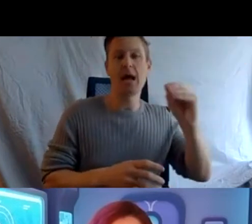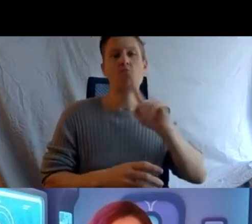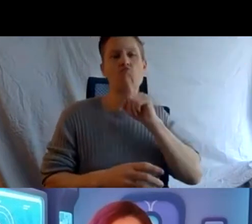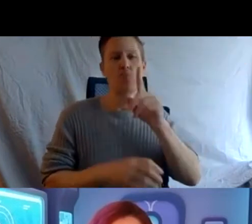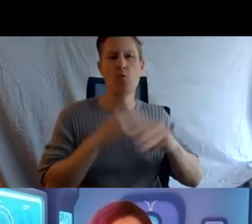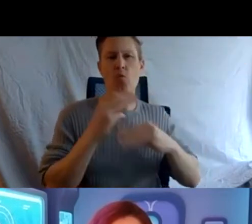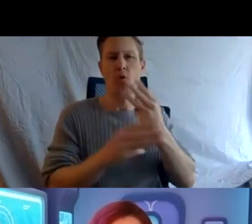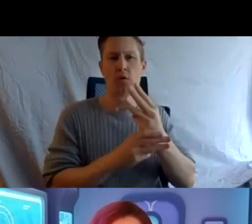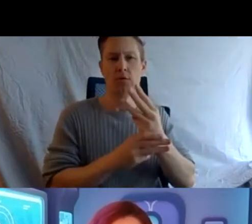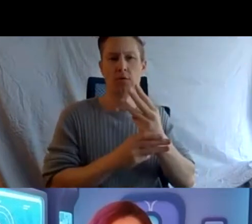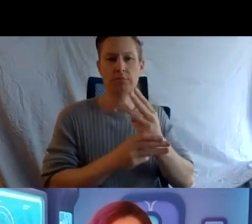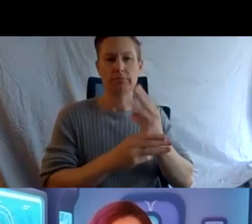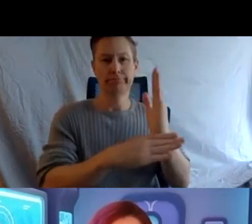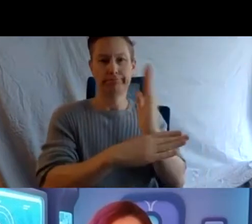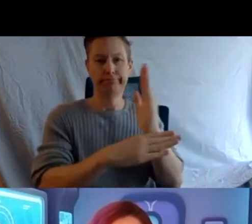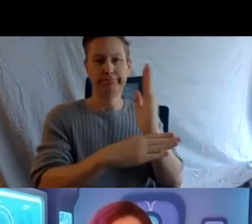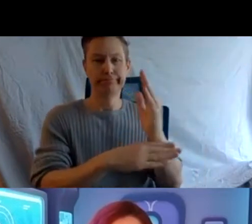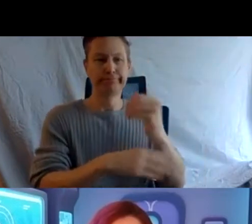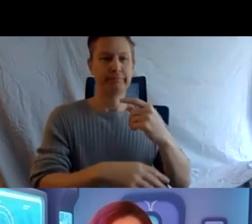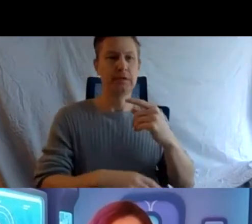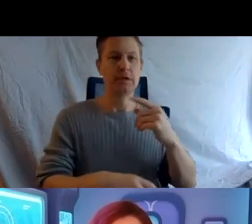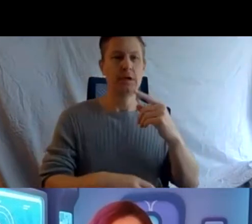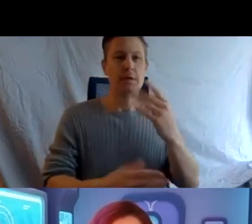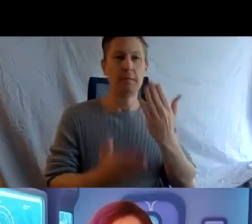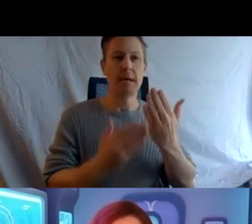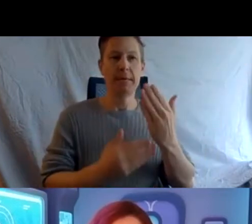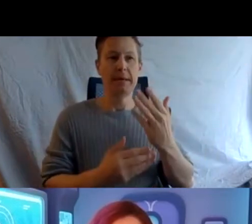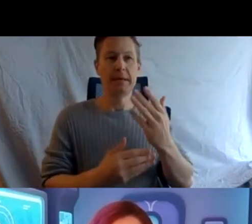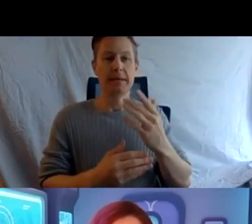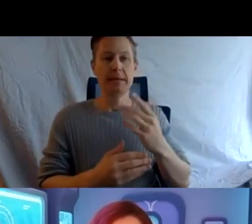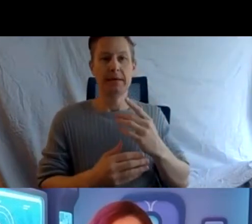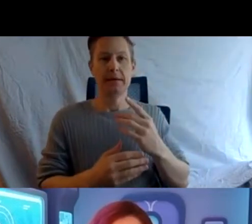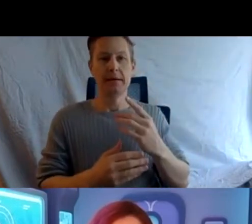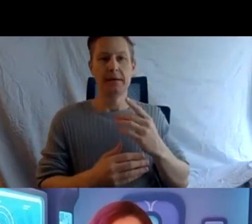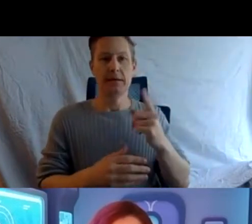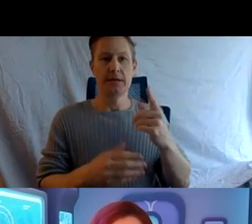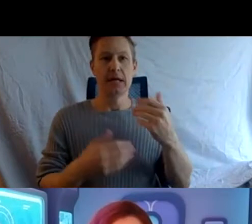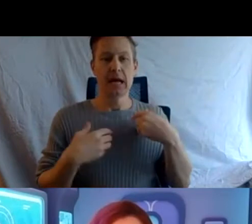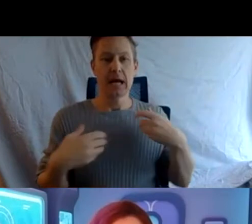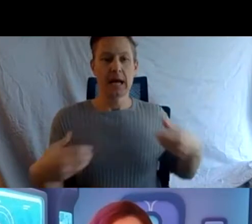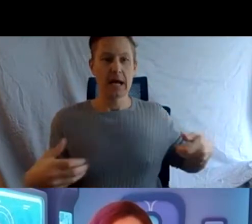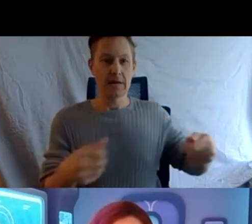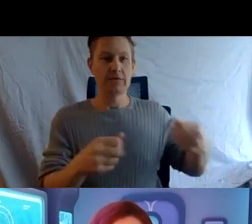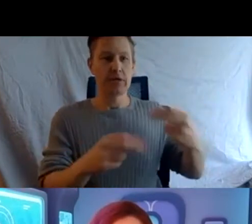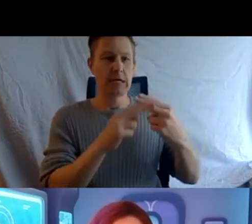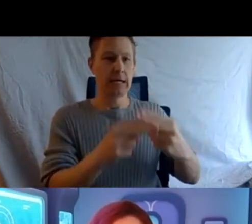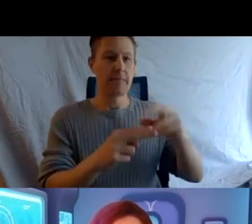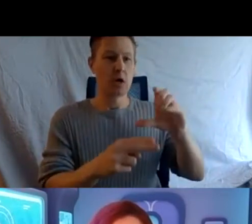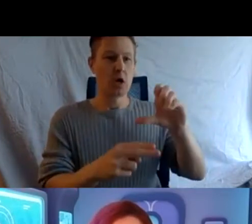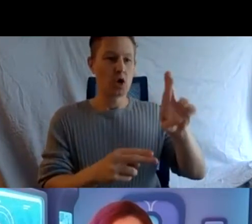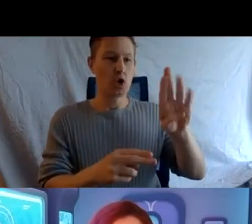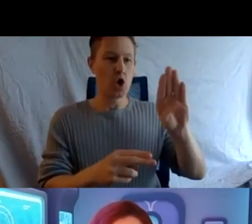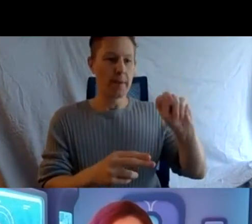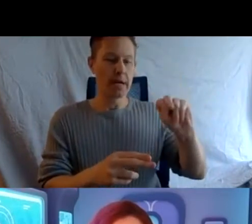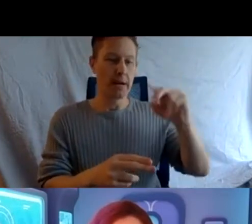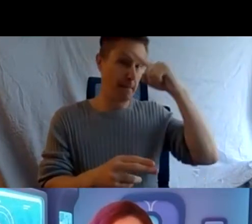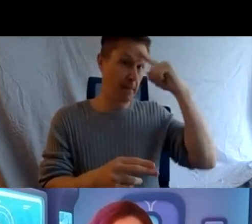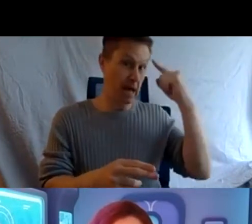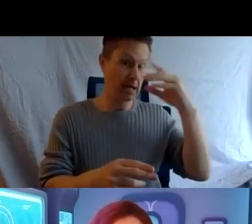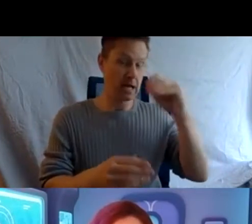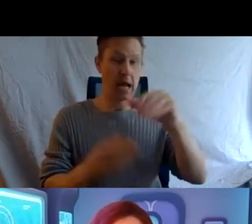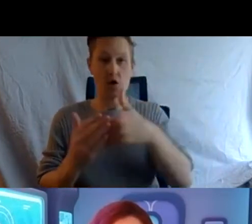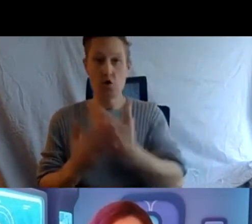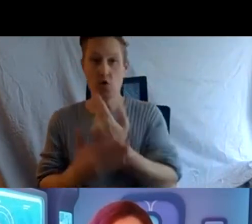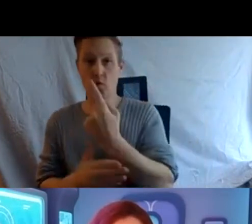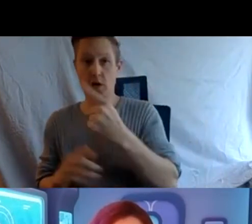there's any real wheelchair users out there, but there's a wheelchair called Carbon Black, and there's a new wheelchair coming out by Kushal. I don't